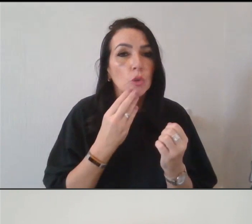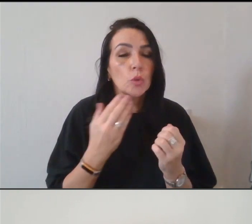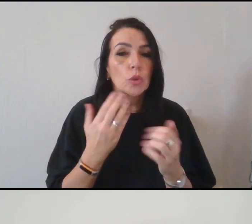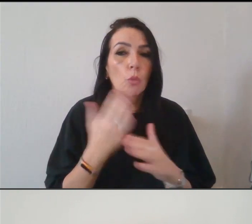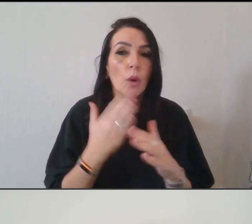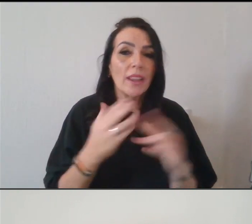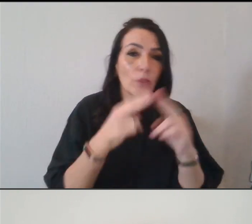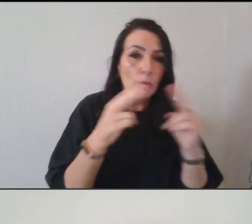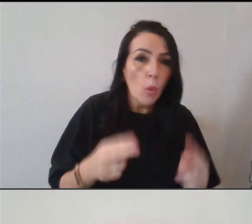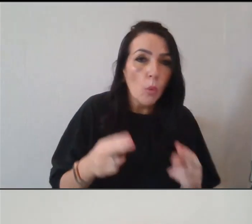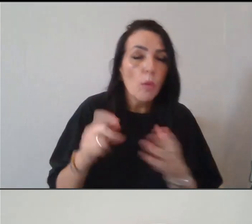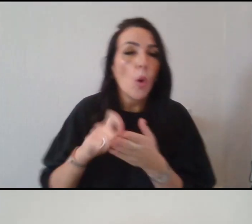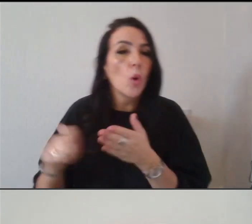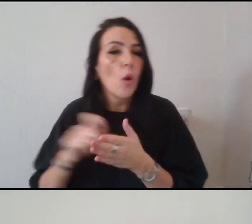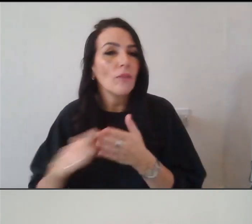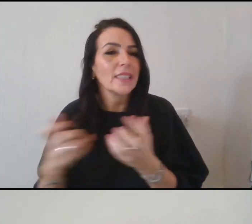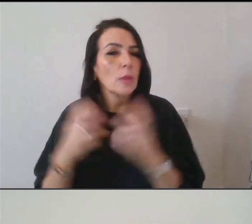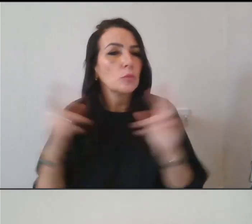or in the office?